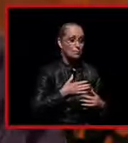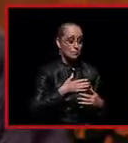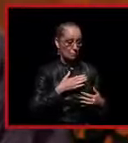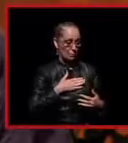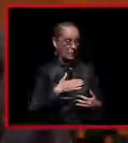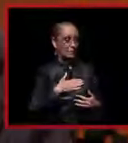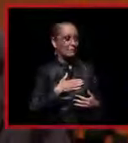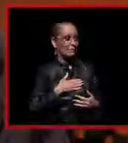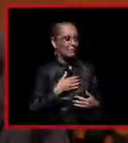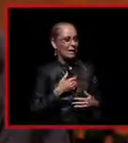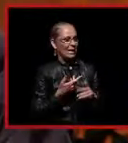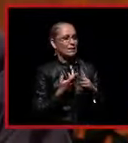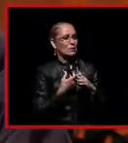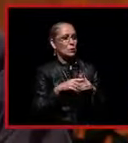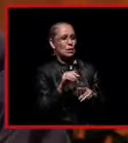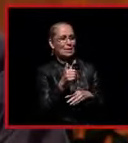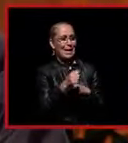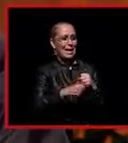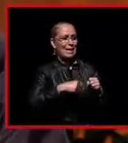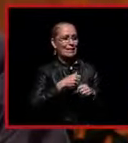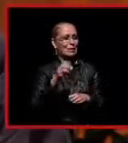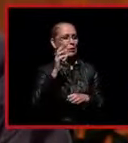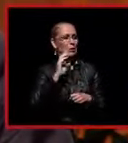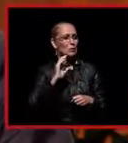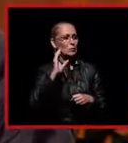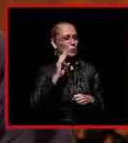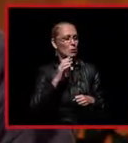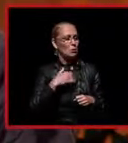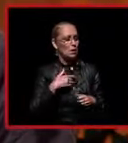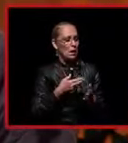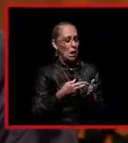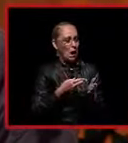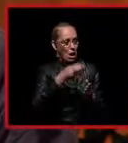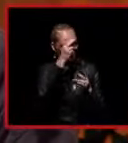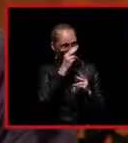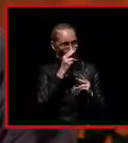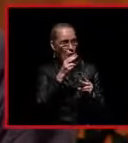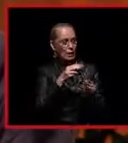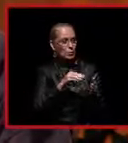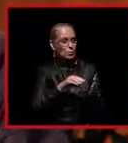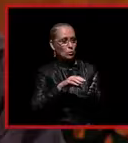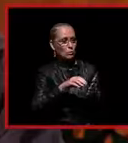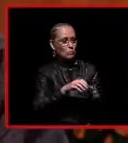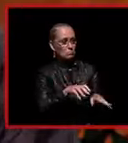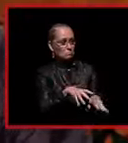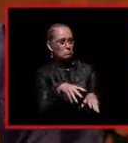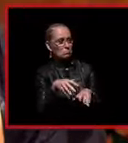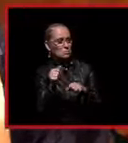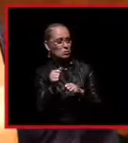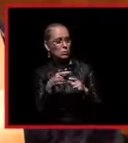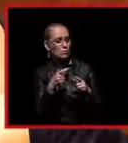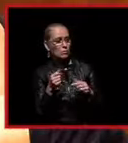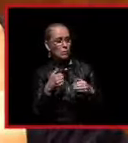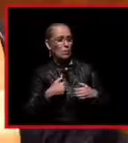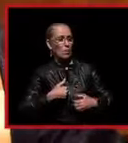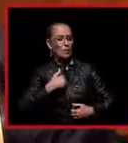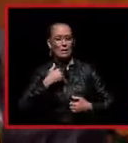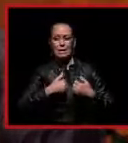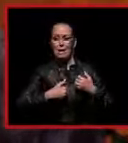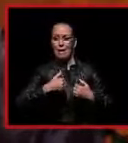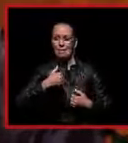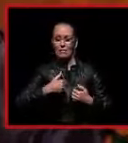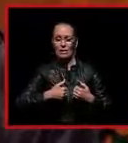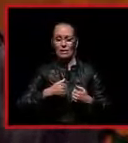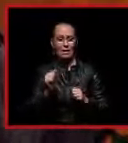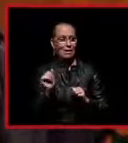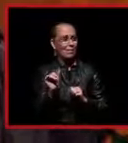Springfield Technical Community College after my honorable service discharge from the United States Navy. Like all of you,